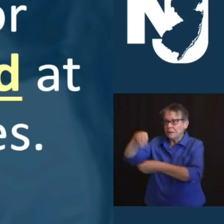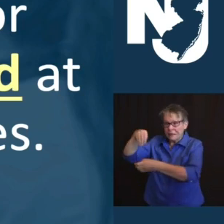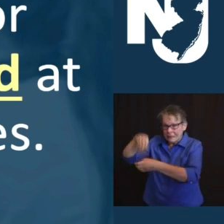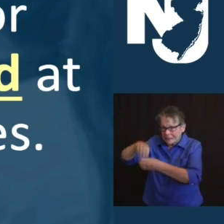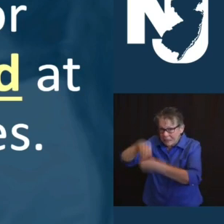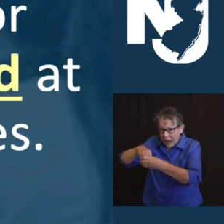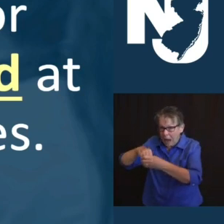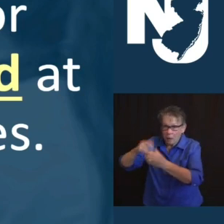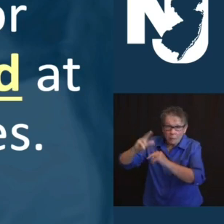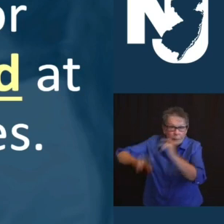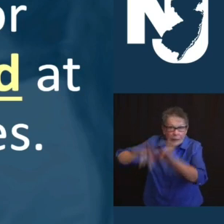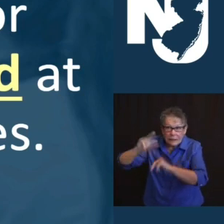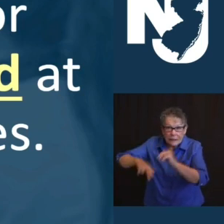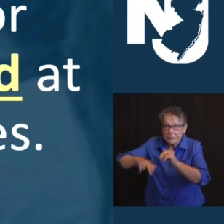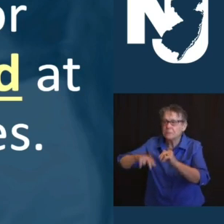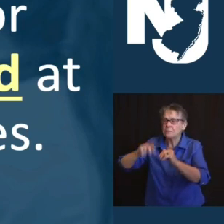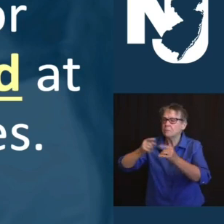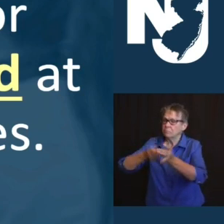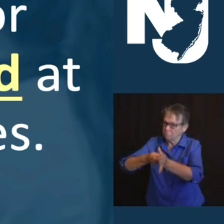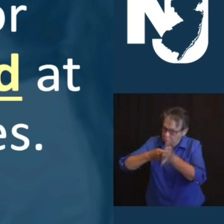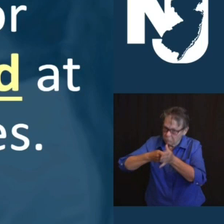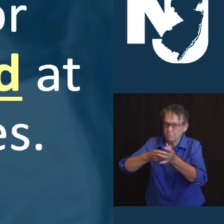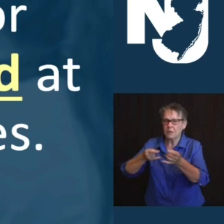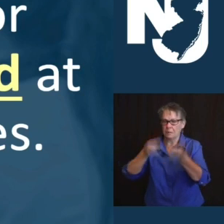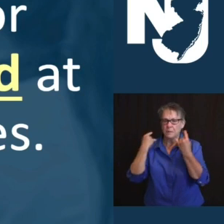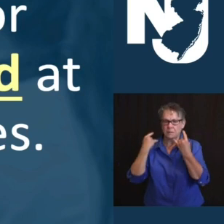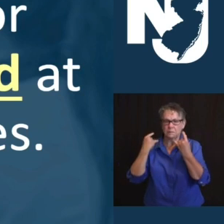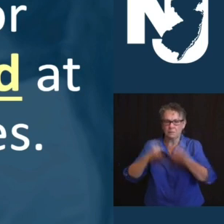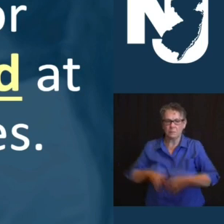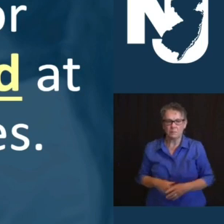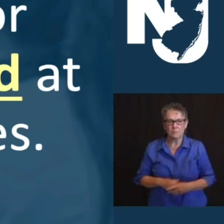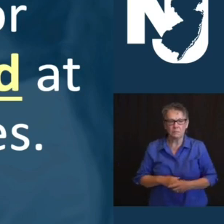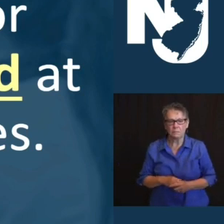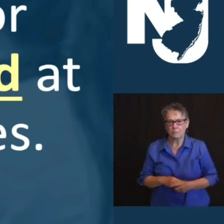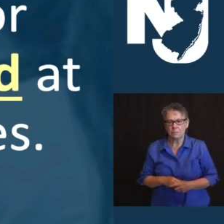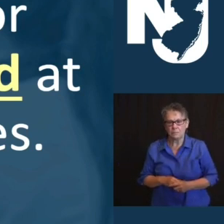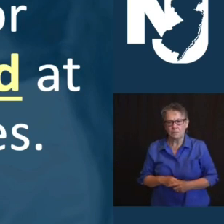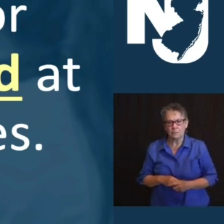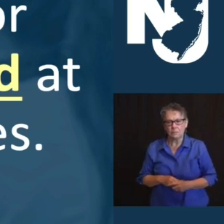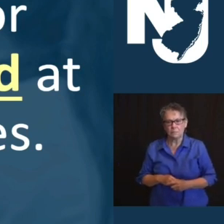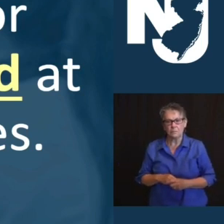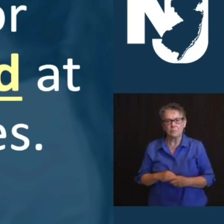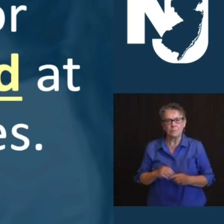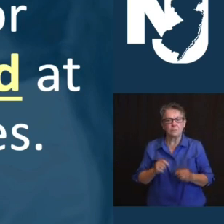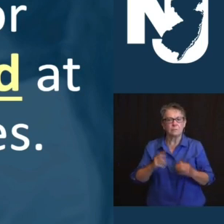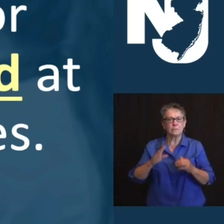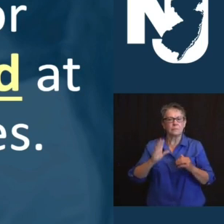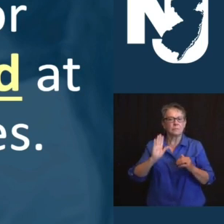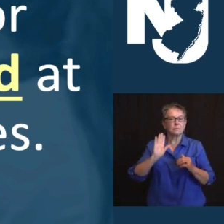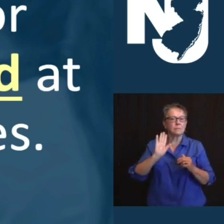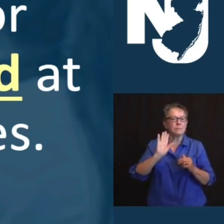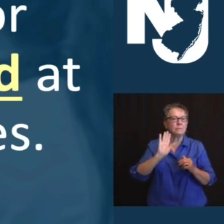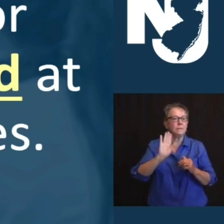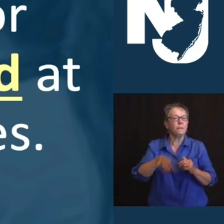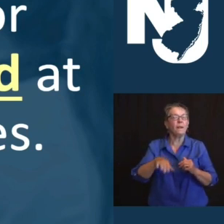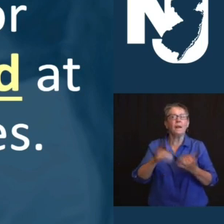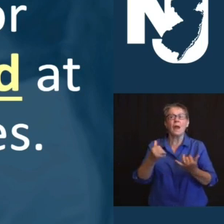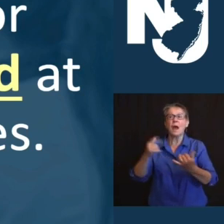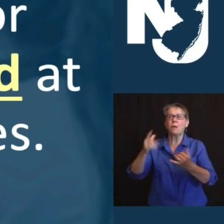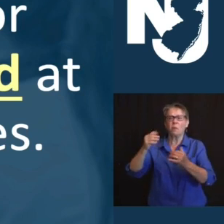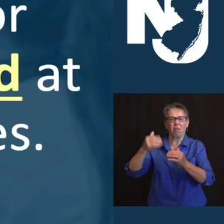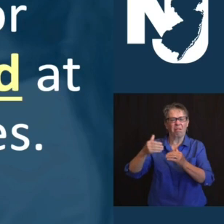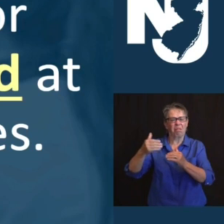our being able to gradually increase our indoor capacities. But for those who are looking for a place to have some